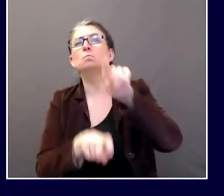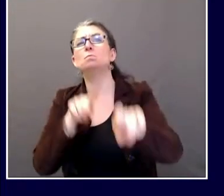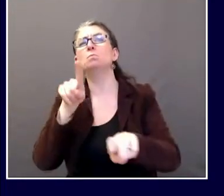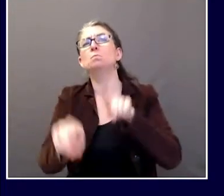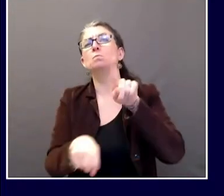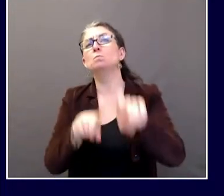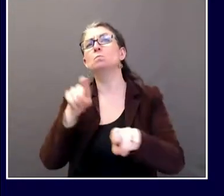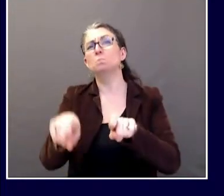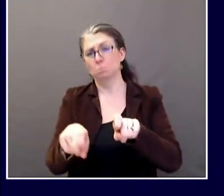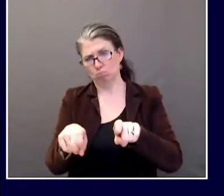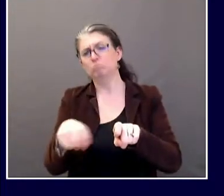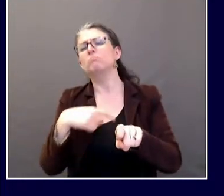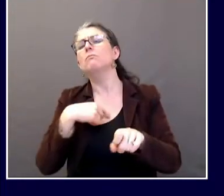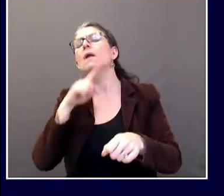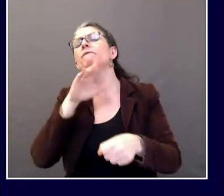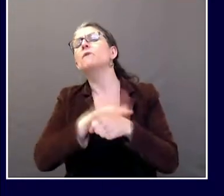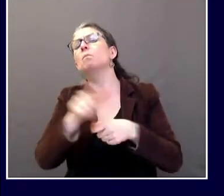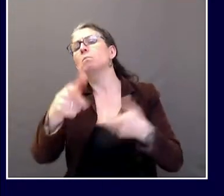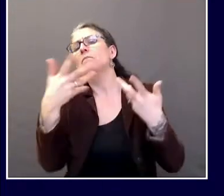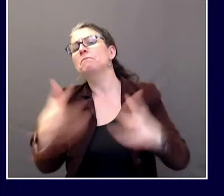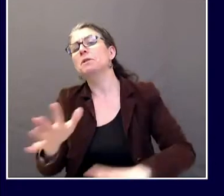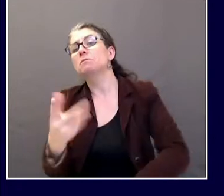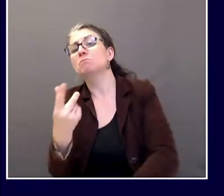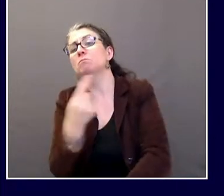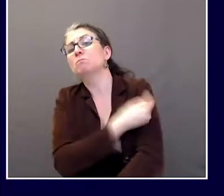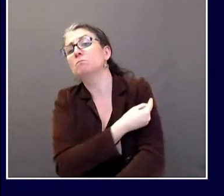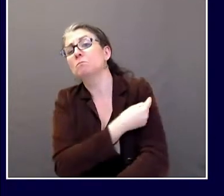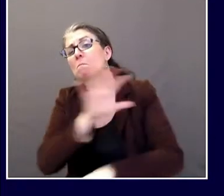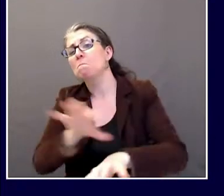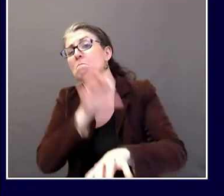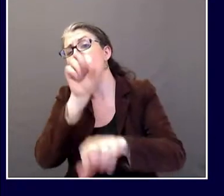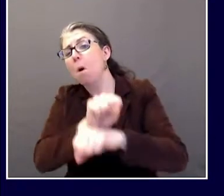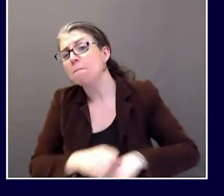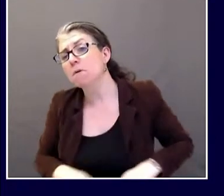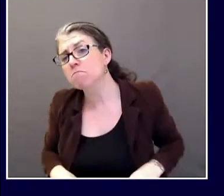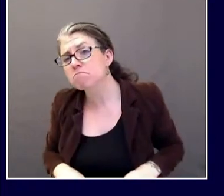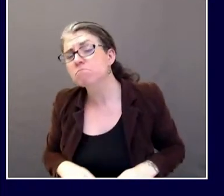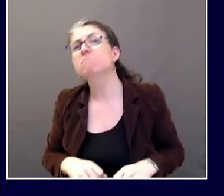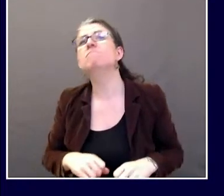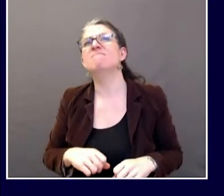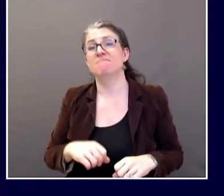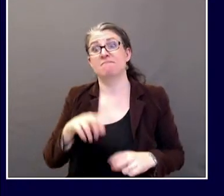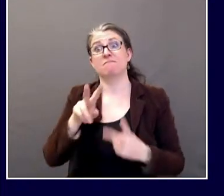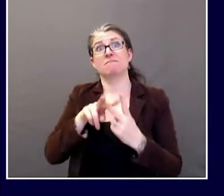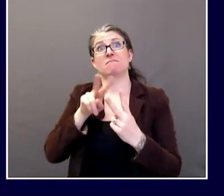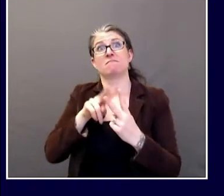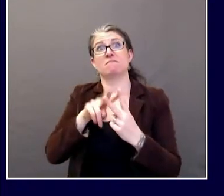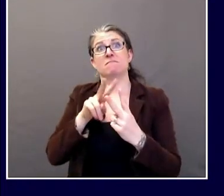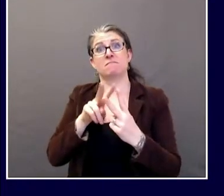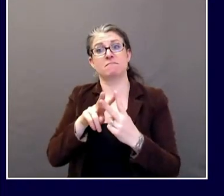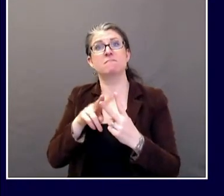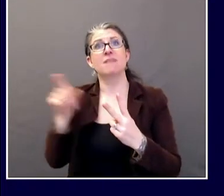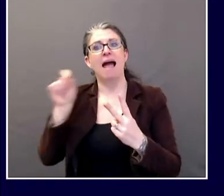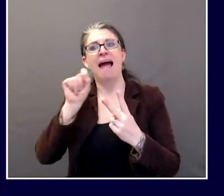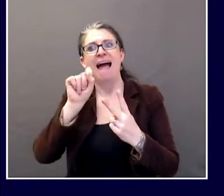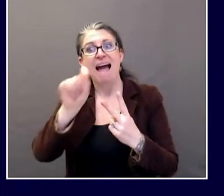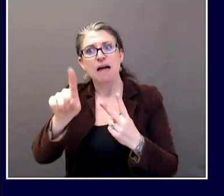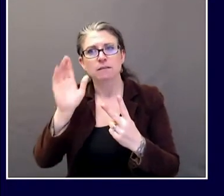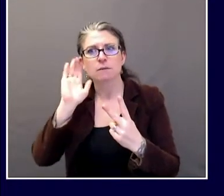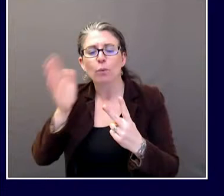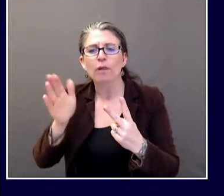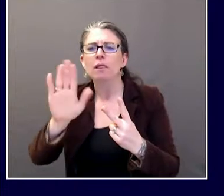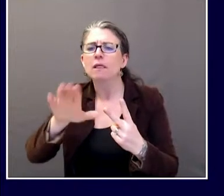both instances, these individuals have asked for the person's phone number. They have asked for the person's